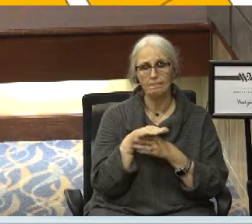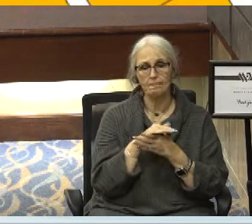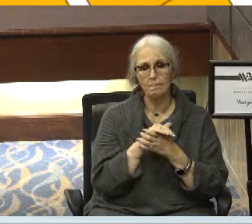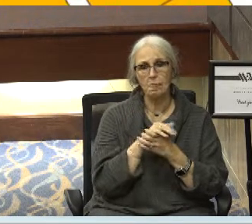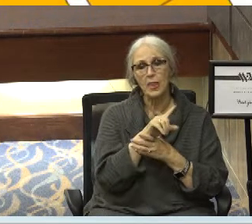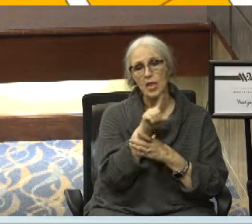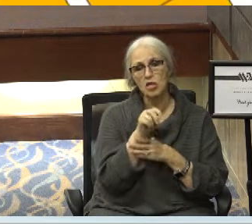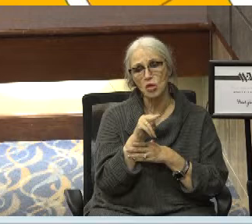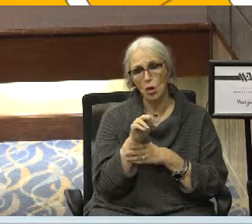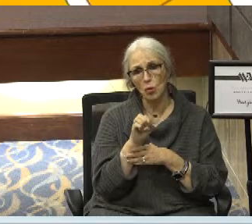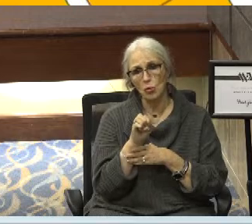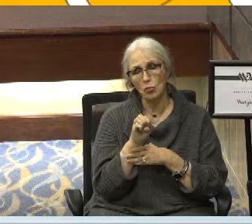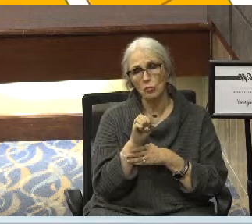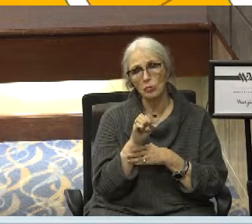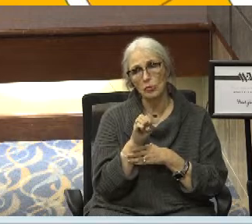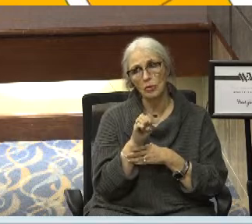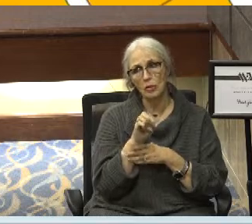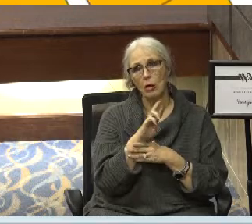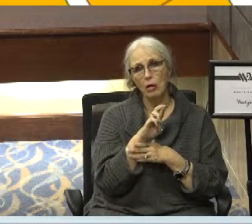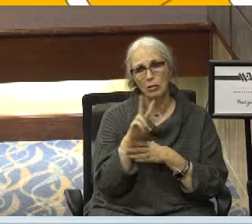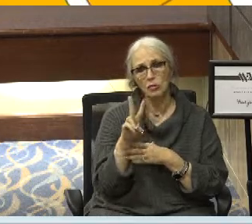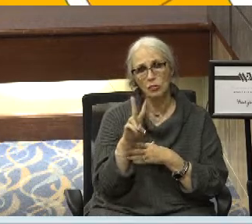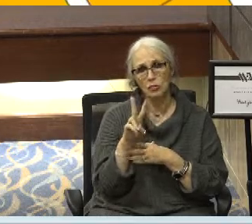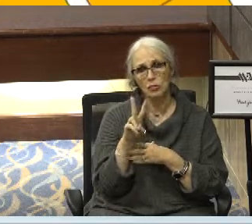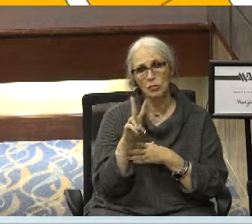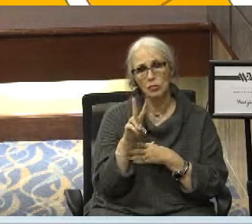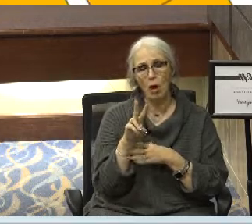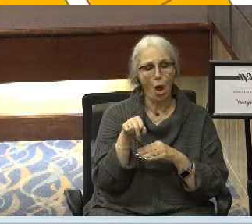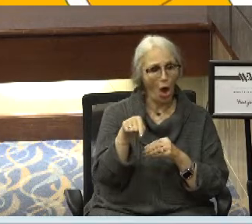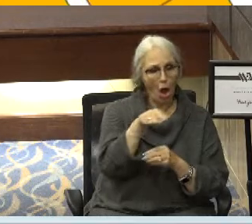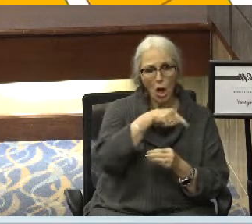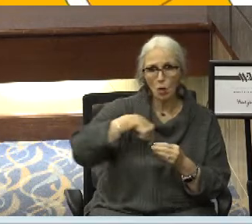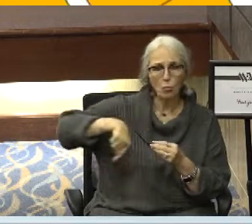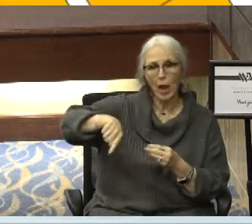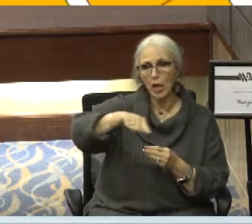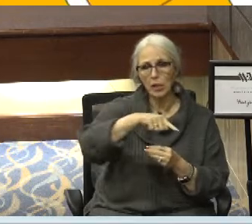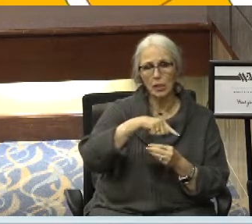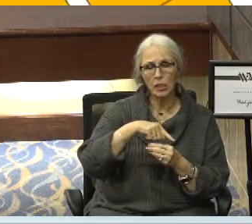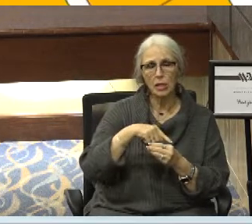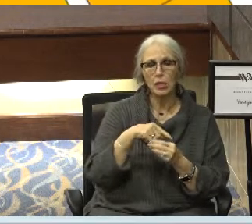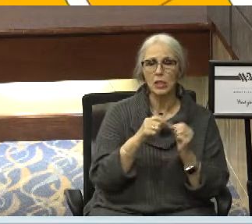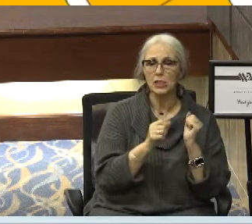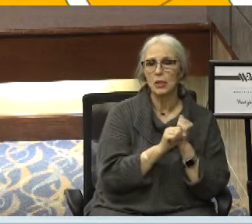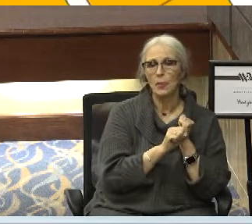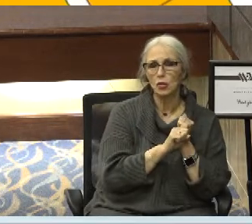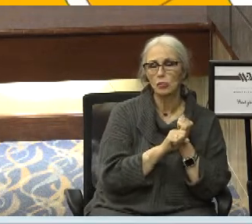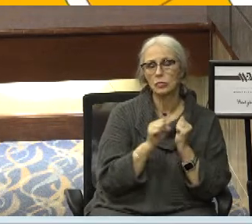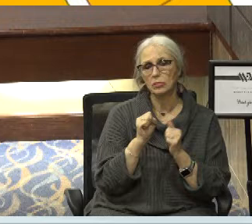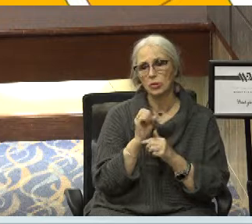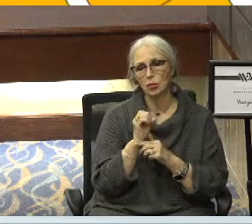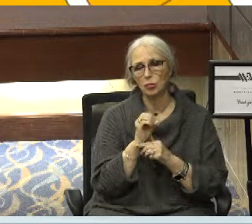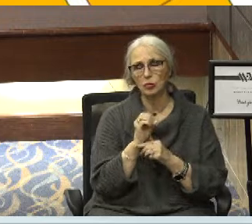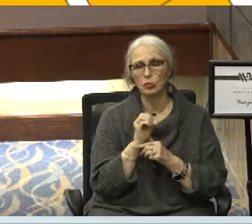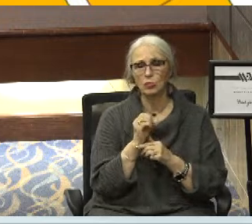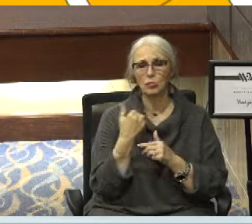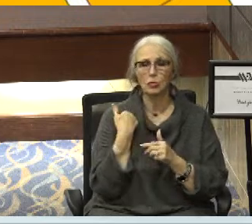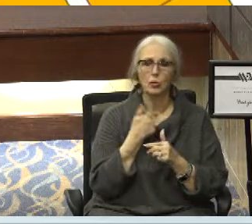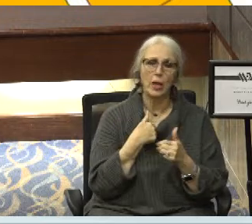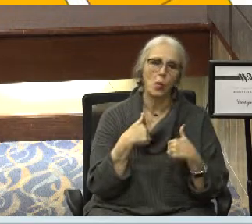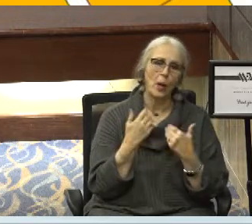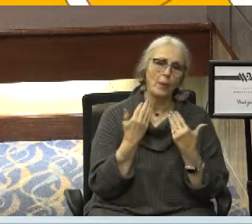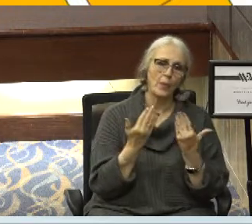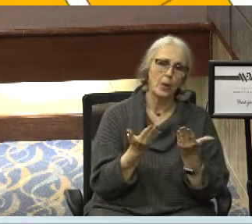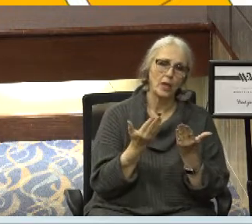The zoning on it is all R2 zoning around it, except for this little piece where it's commercial. And so we are